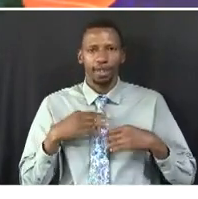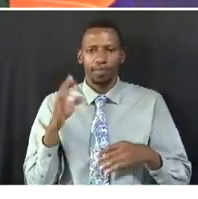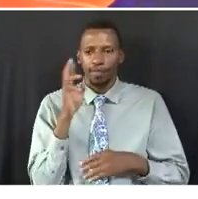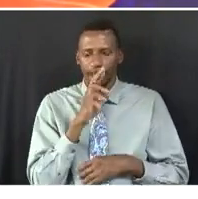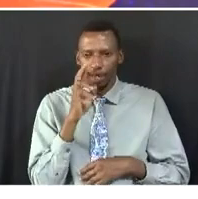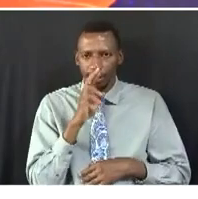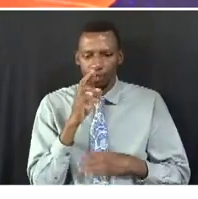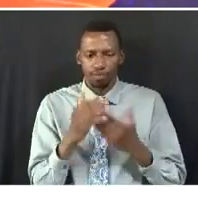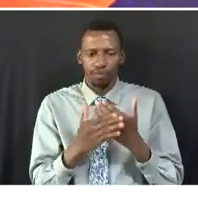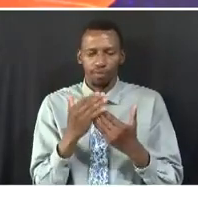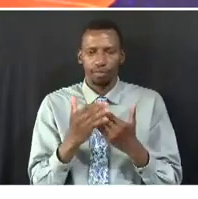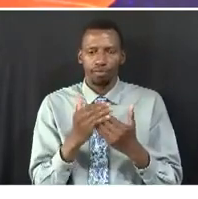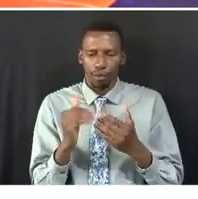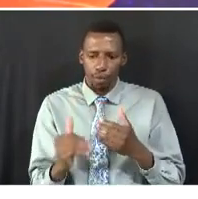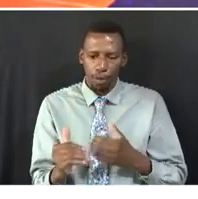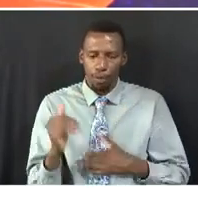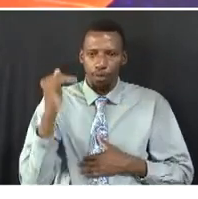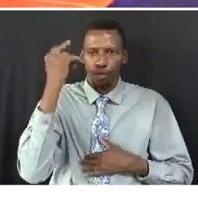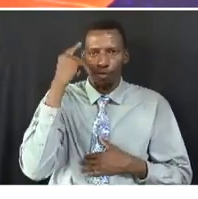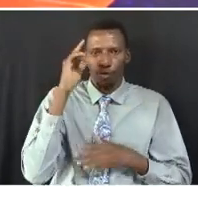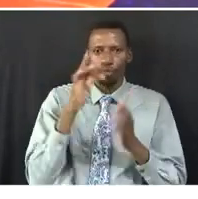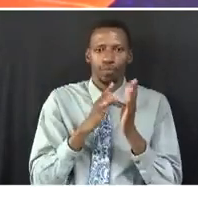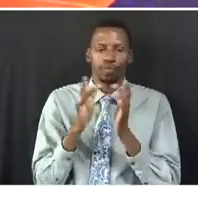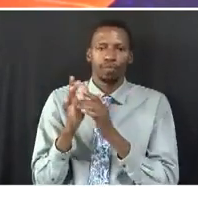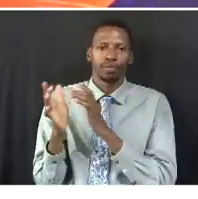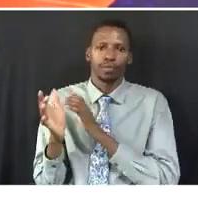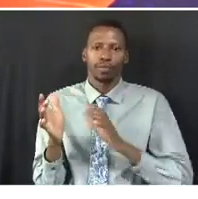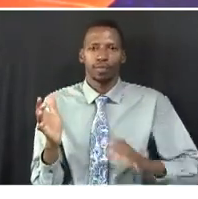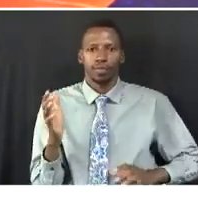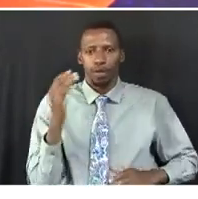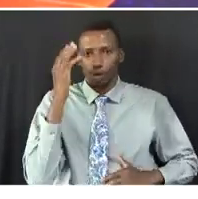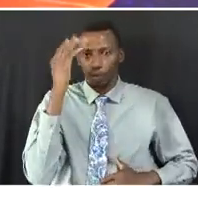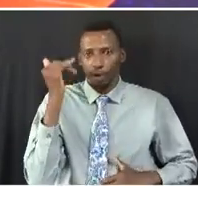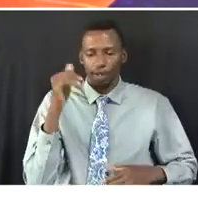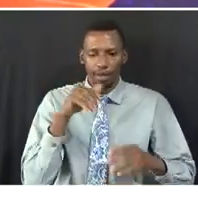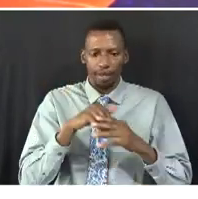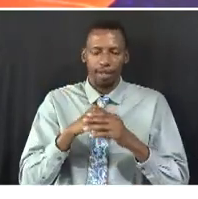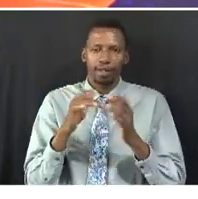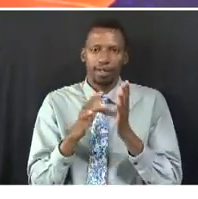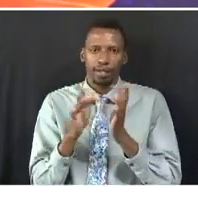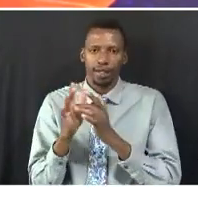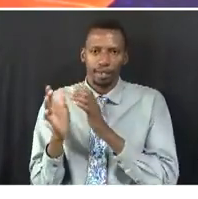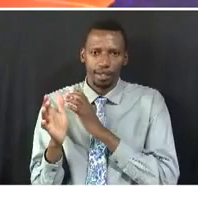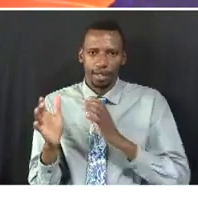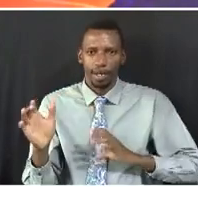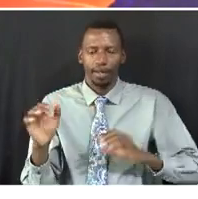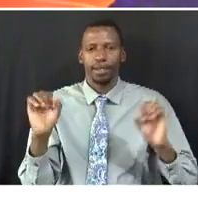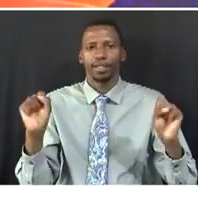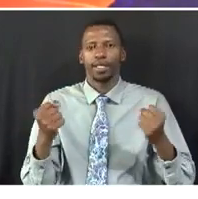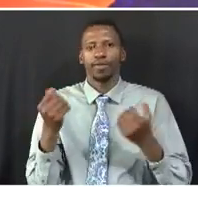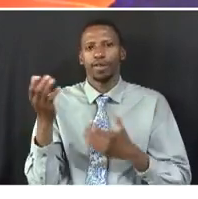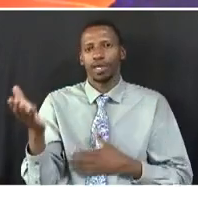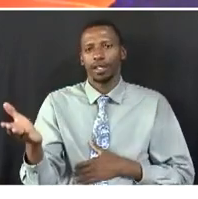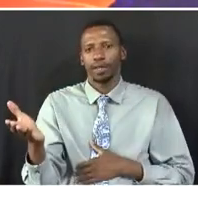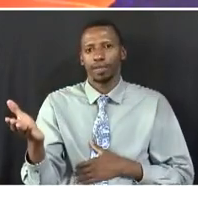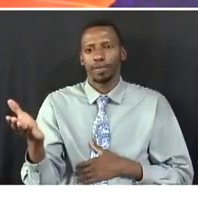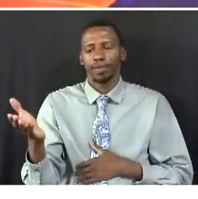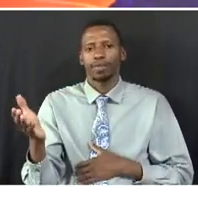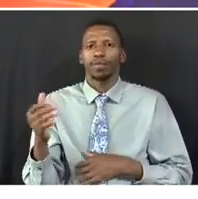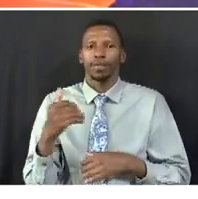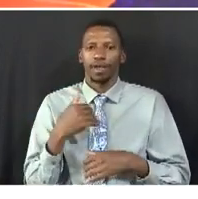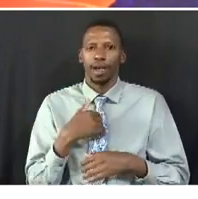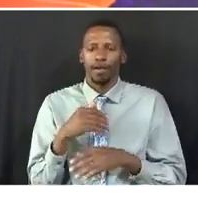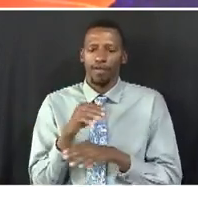for Jesus Christ. Because in Jesus Christ, there is safety. In Jesus Christ, there is